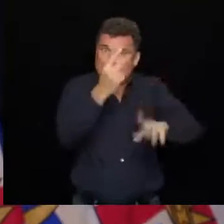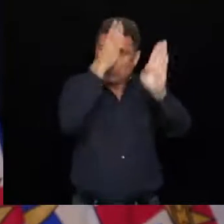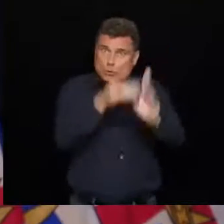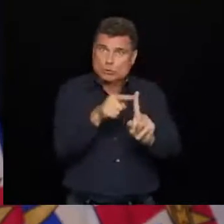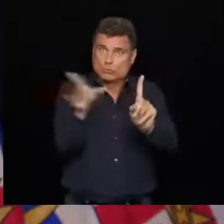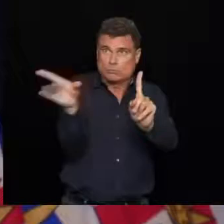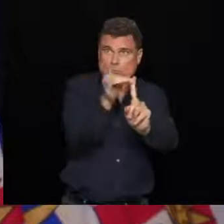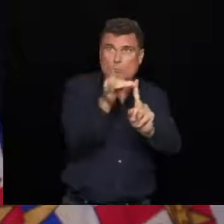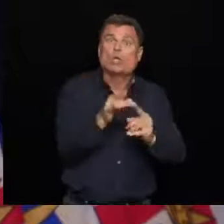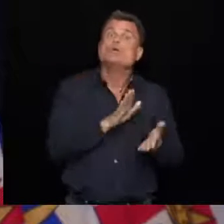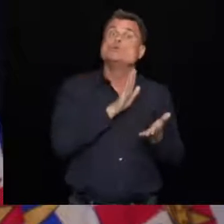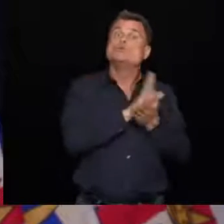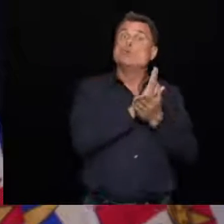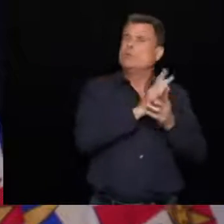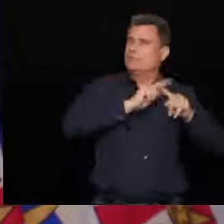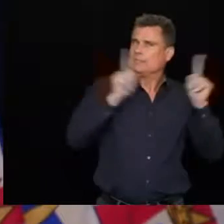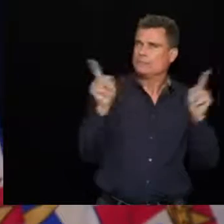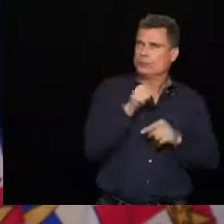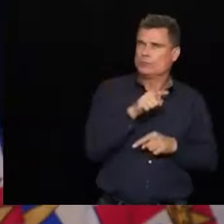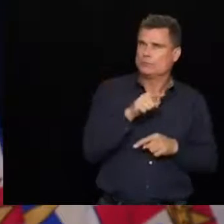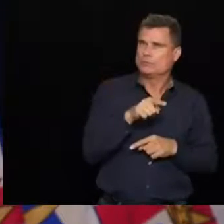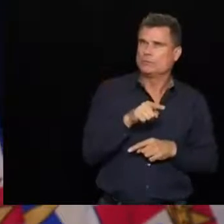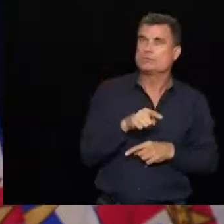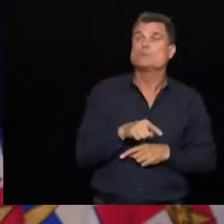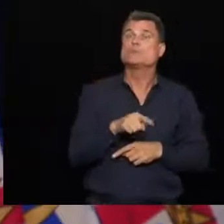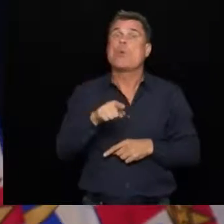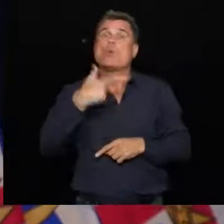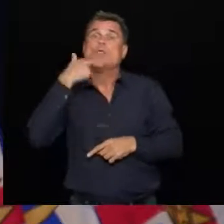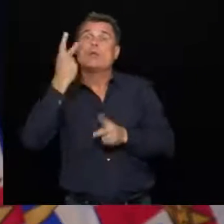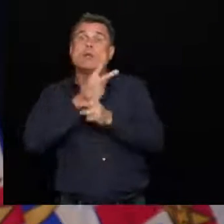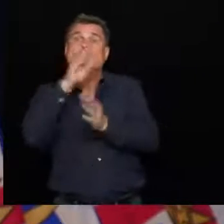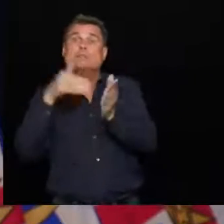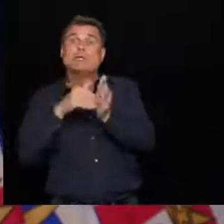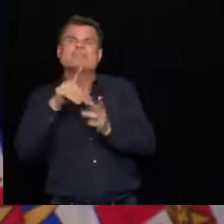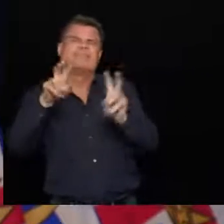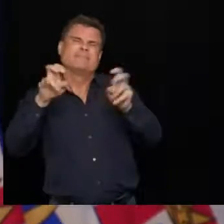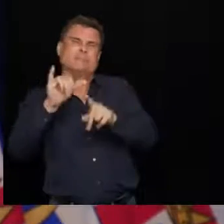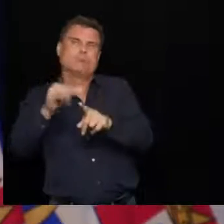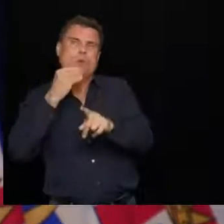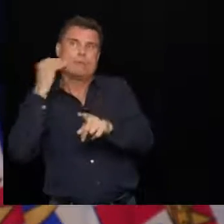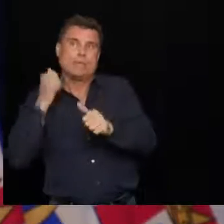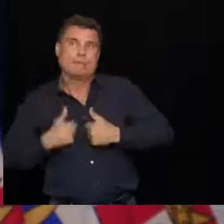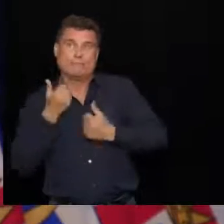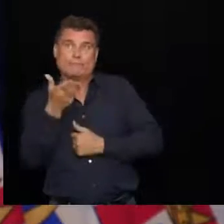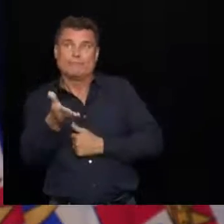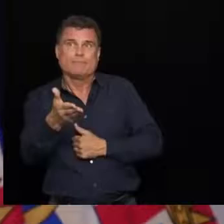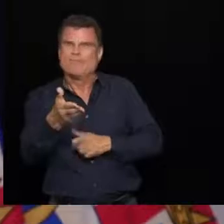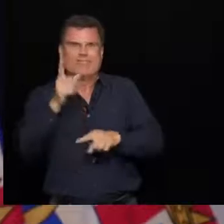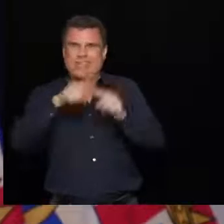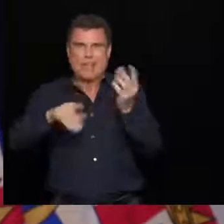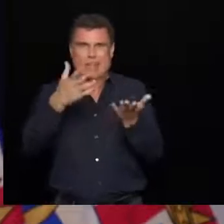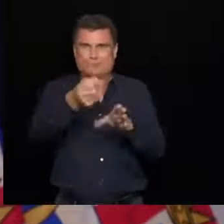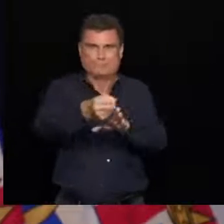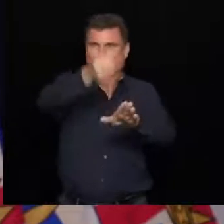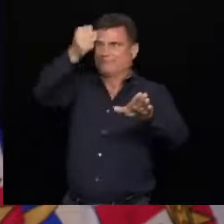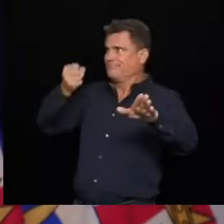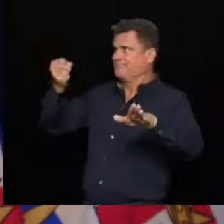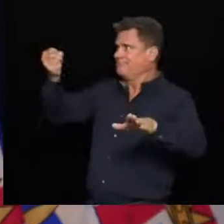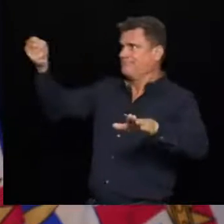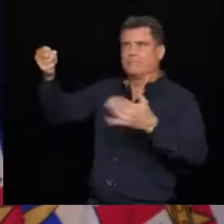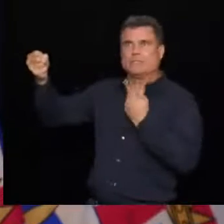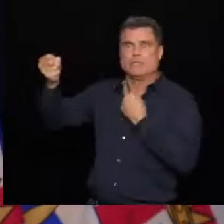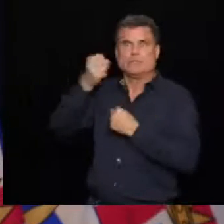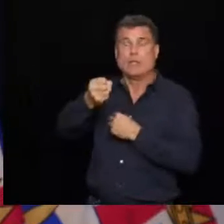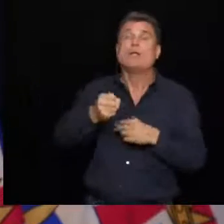if they've been exposed. So in a school, it's a different environment, and an outbreak is when we start to see transmission between